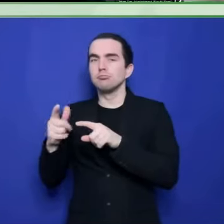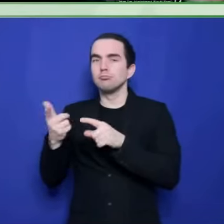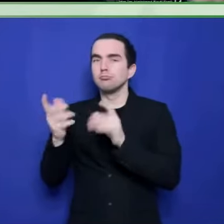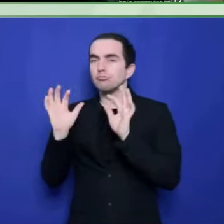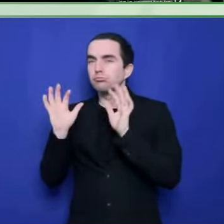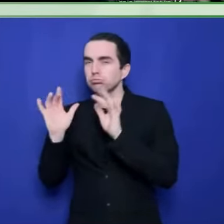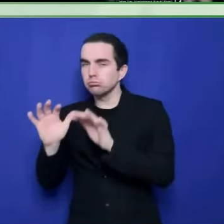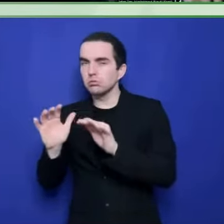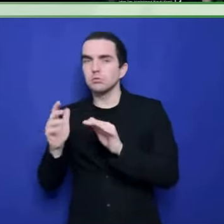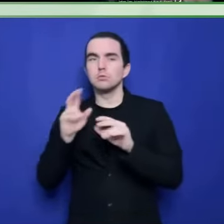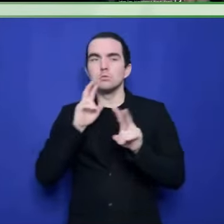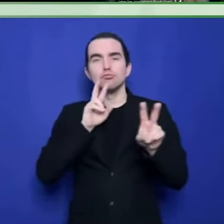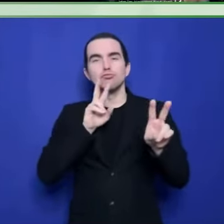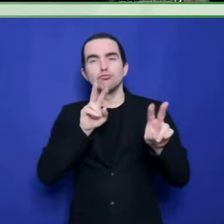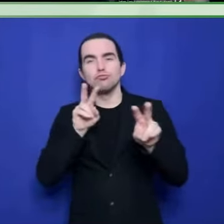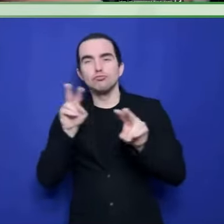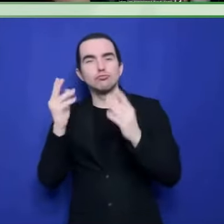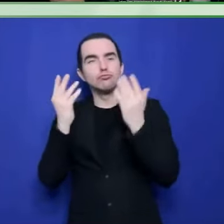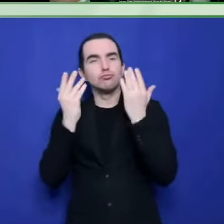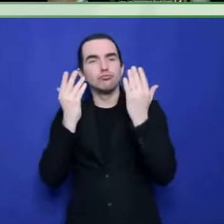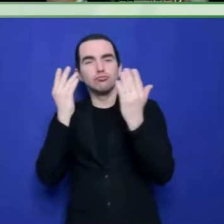in special events